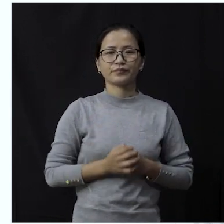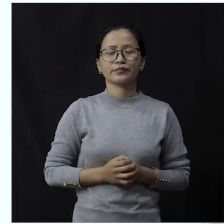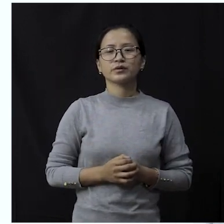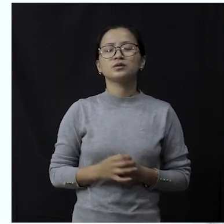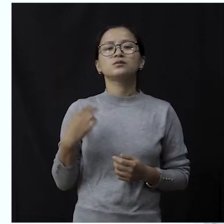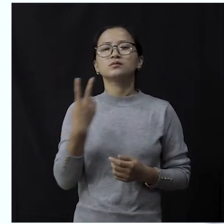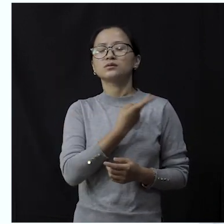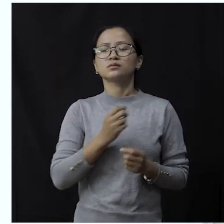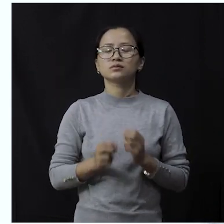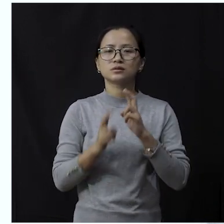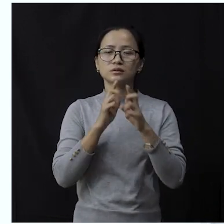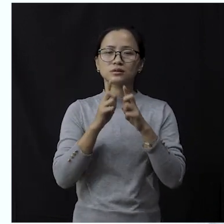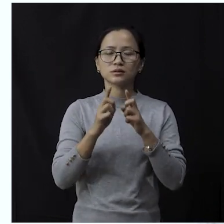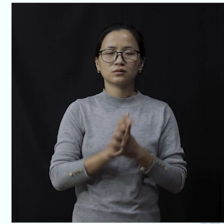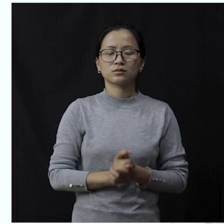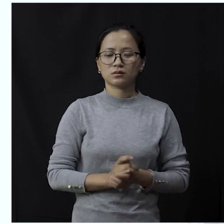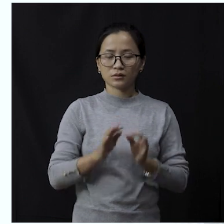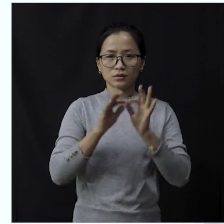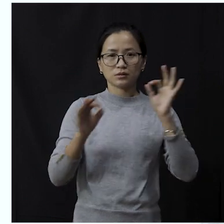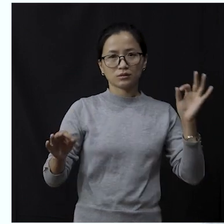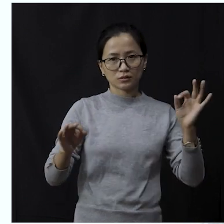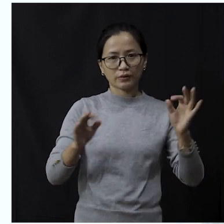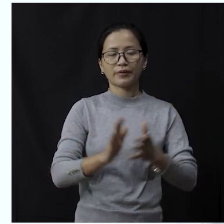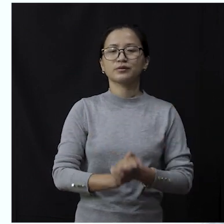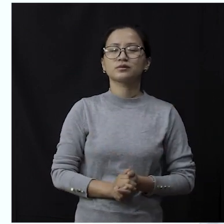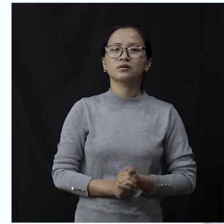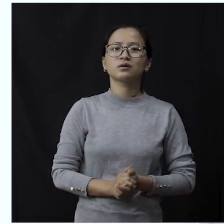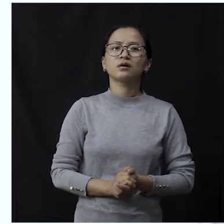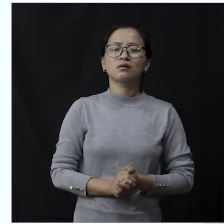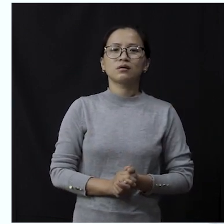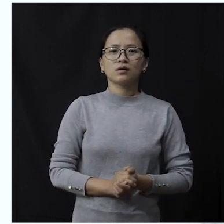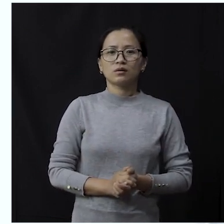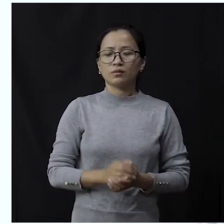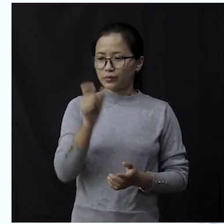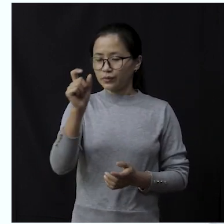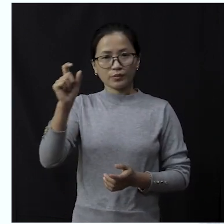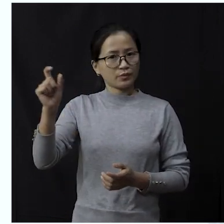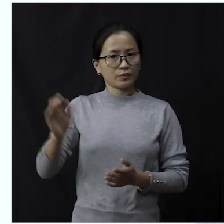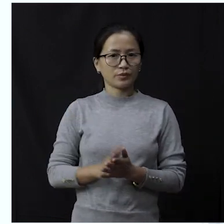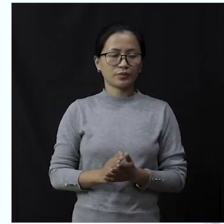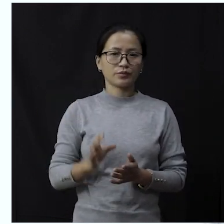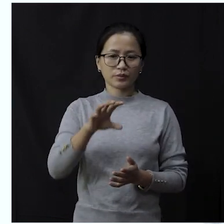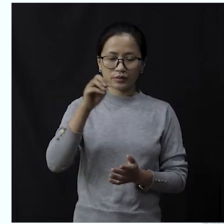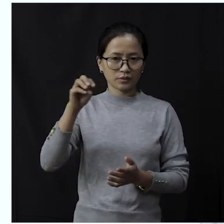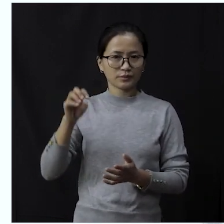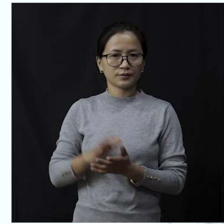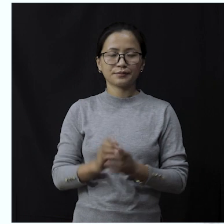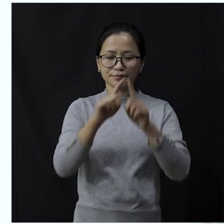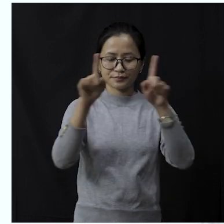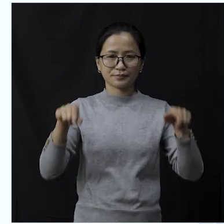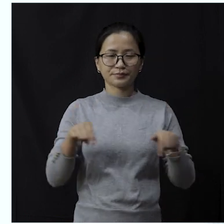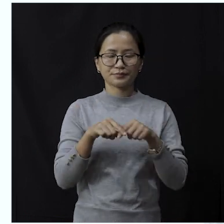that we are going to discuss. In the story, I will be using this kind of words. So when I use this, I want you to recollect the picture as well